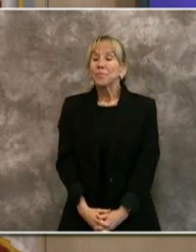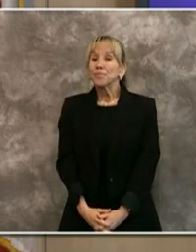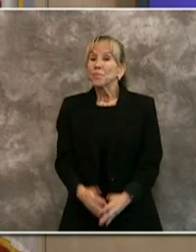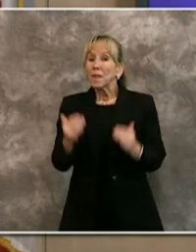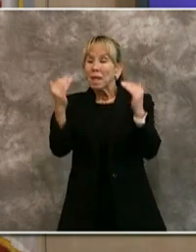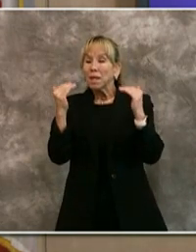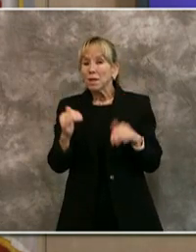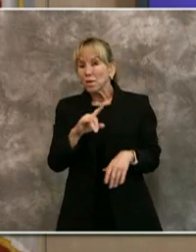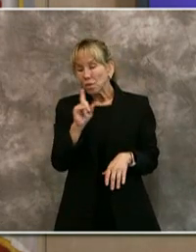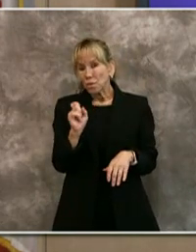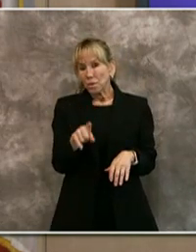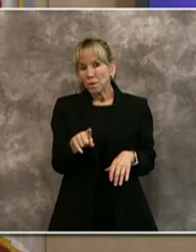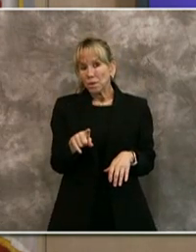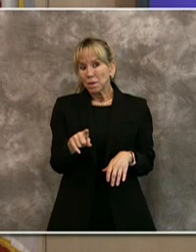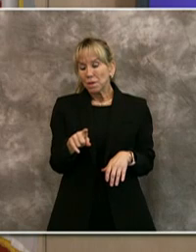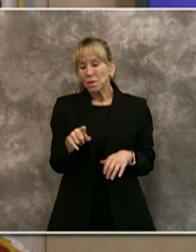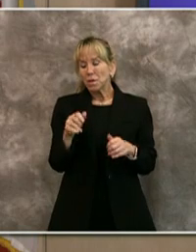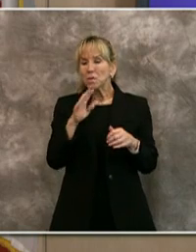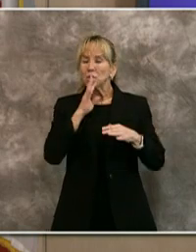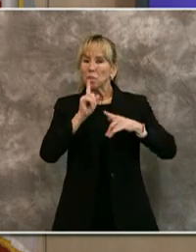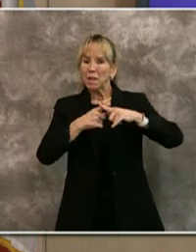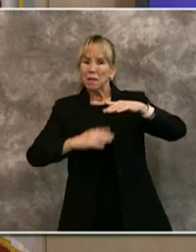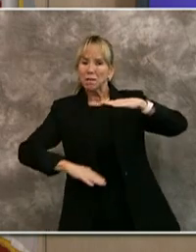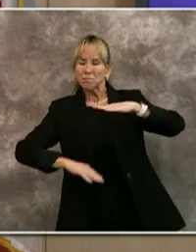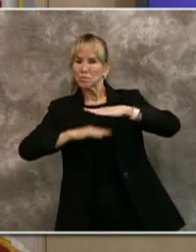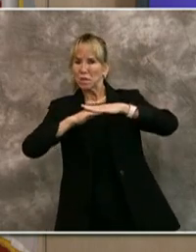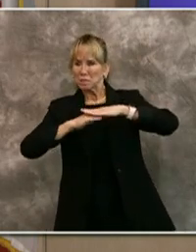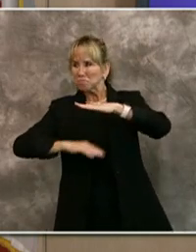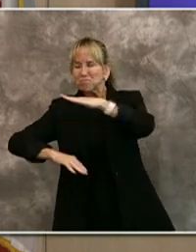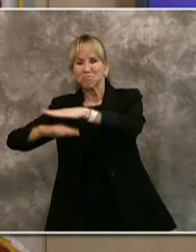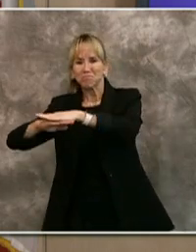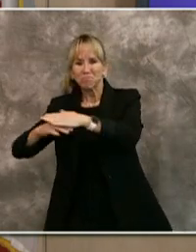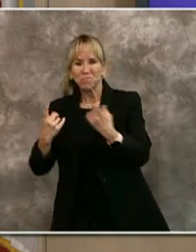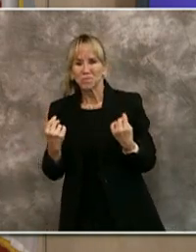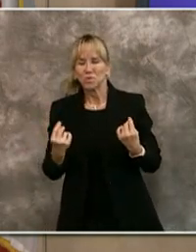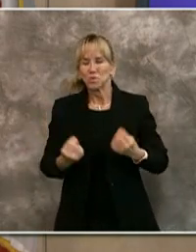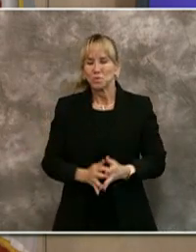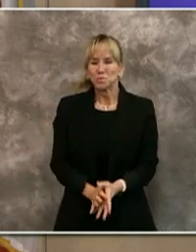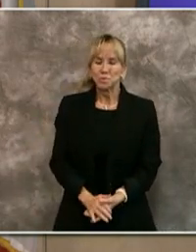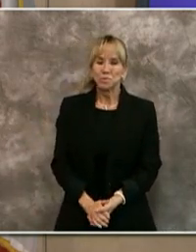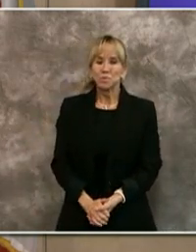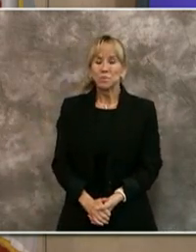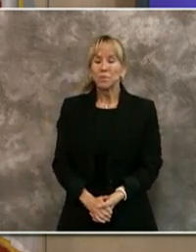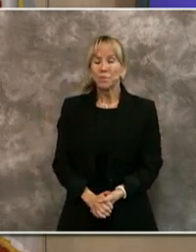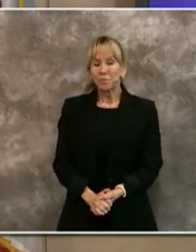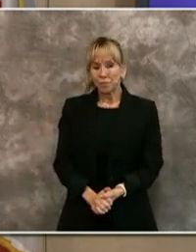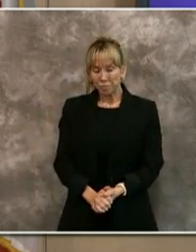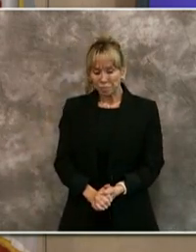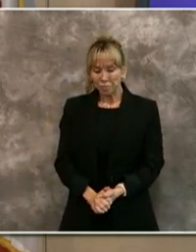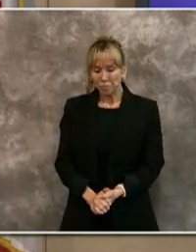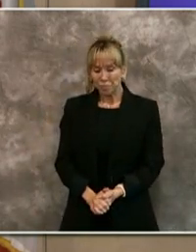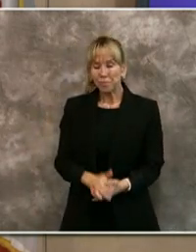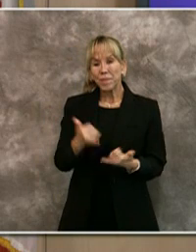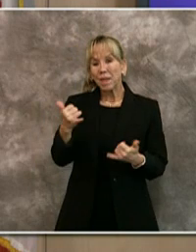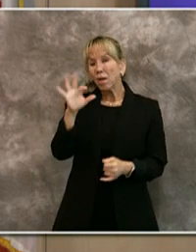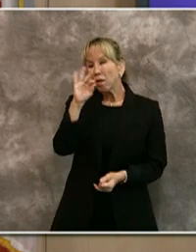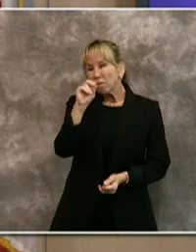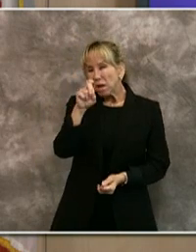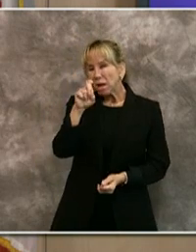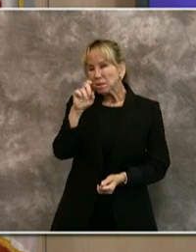This next question is dealing with our thresholds, and I'm going to ask Dr. Wooten to respond. Yes, this one is from Kasia from Fox